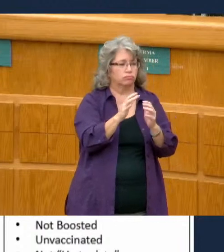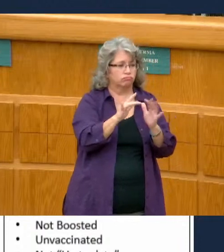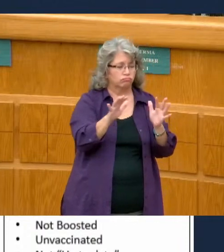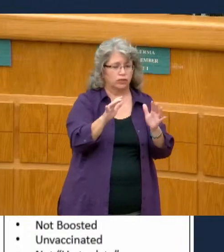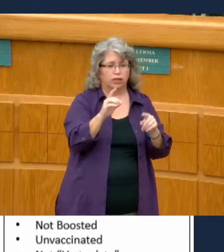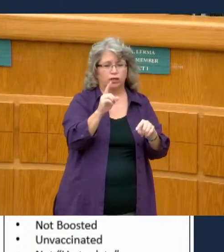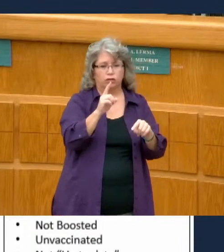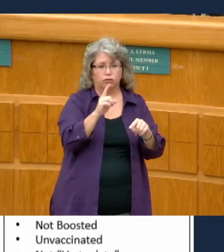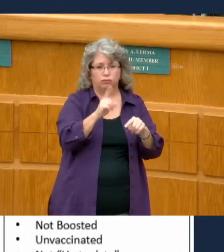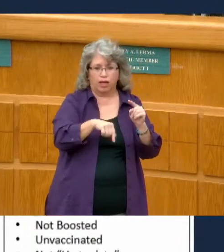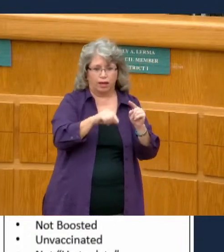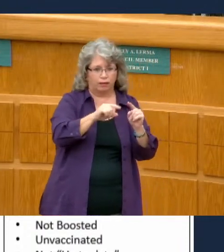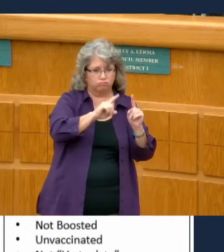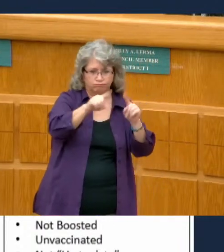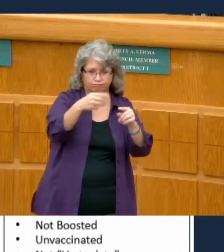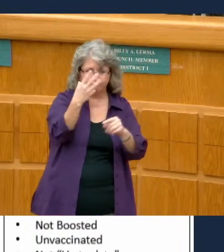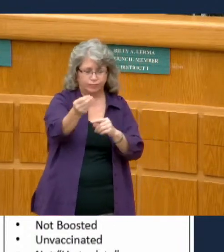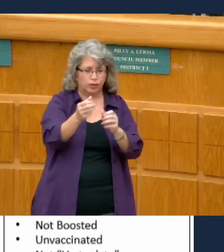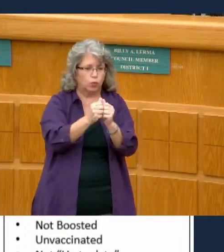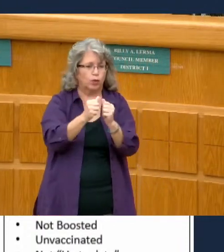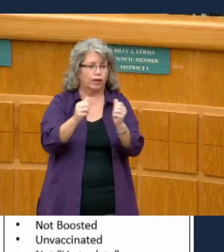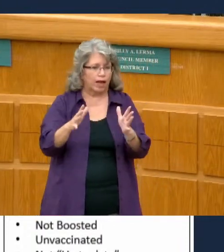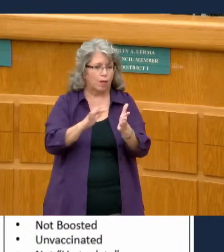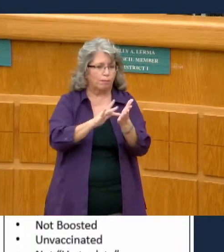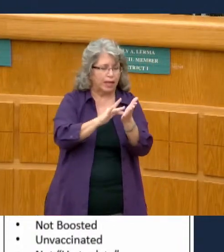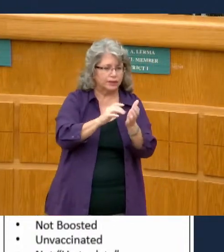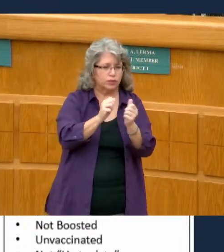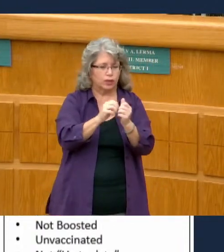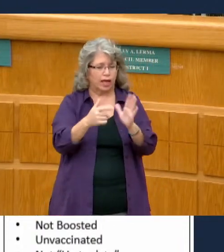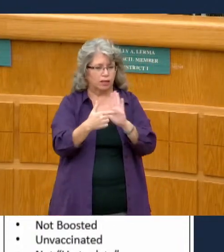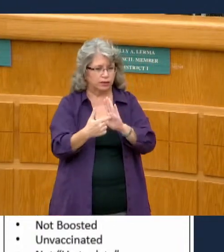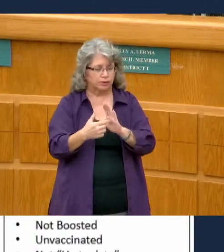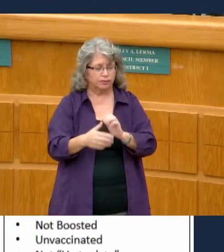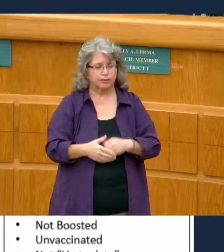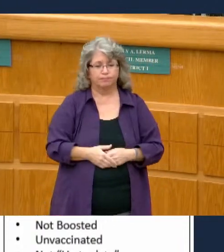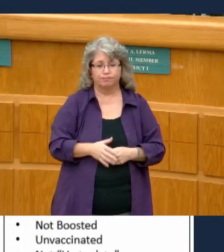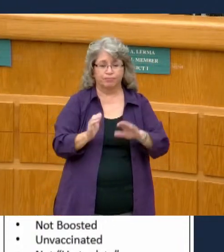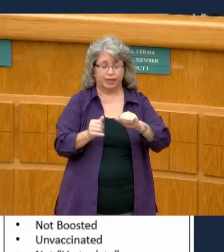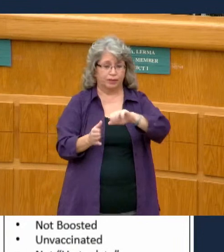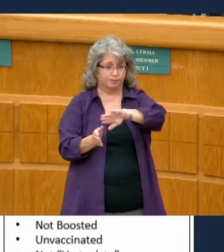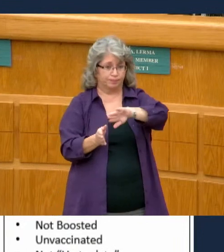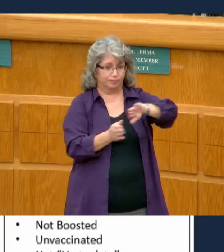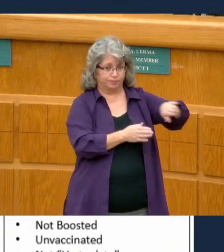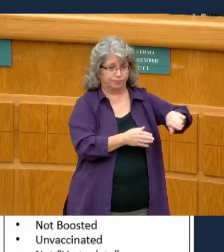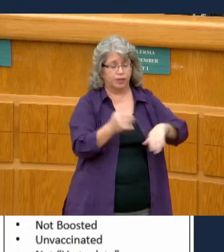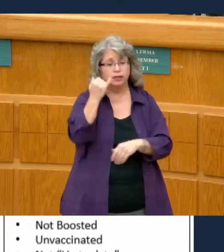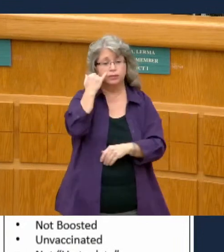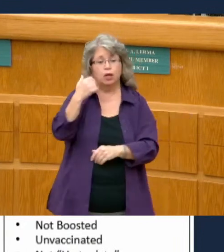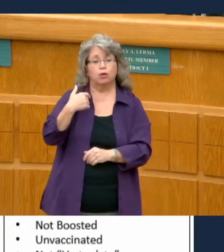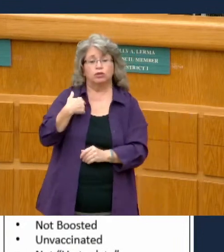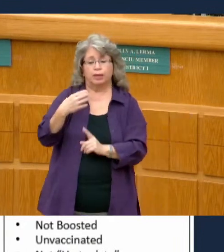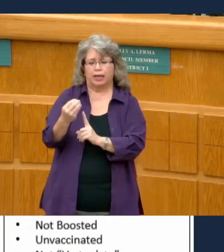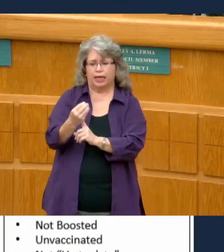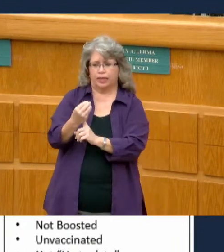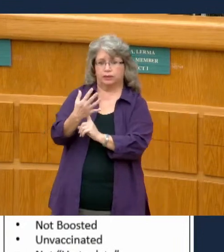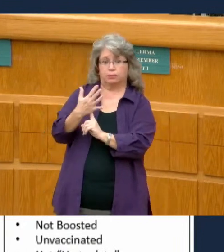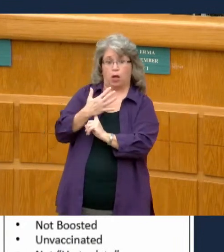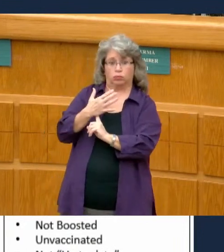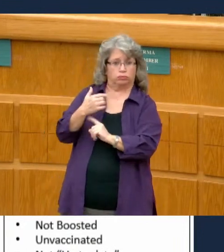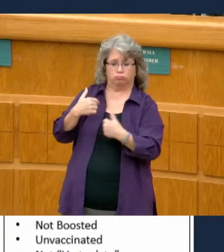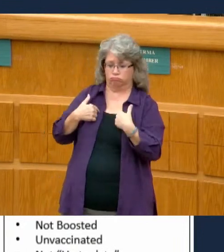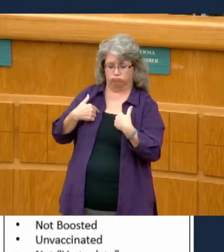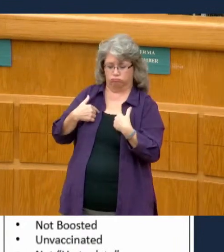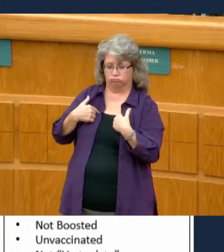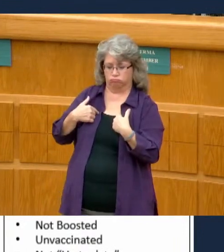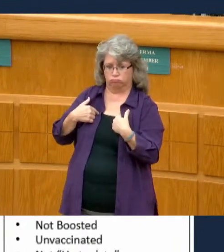least 24 hours. So what if I was exposed? I don't have COVID-19, but somebody else does, and they work closely to me. Do I